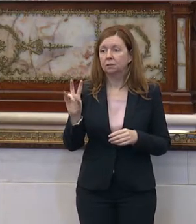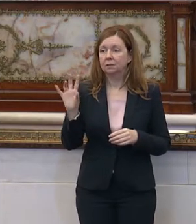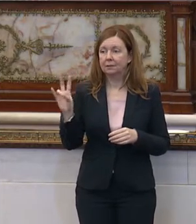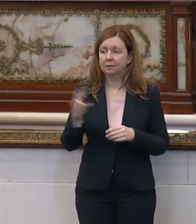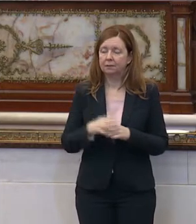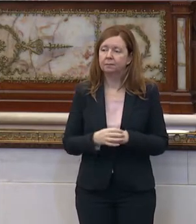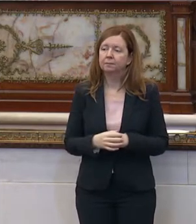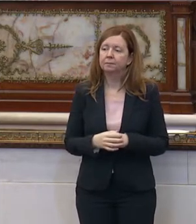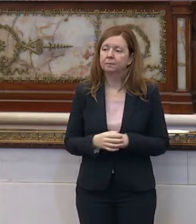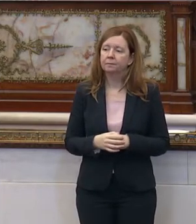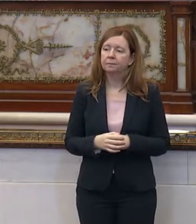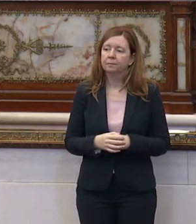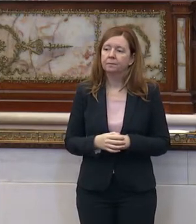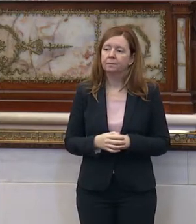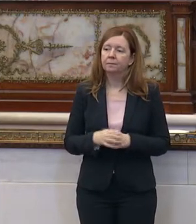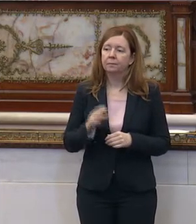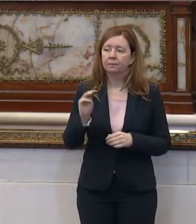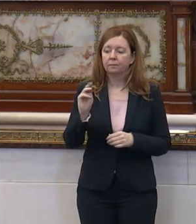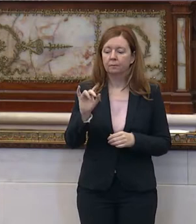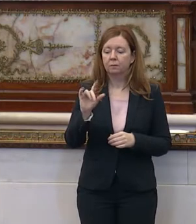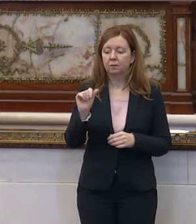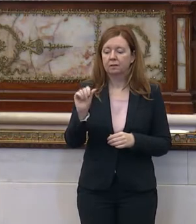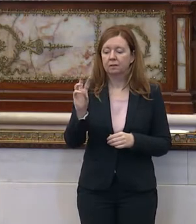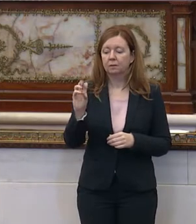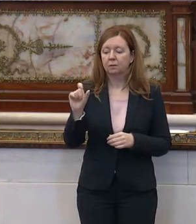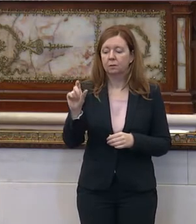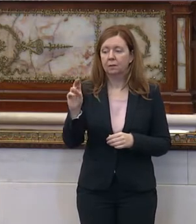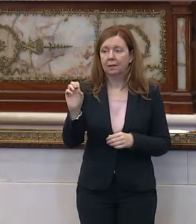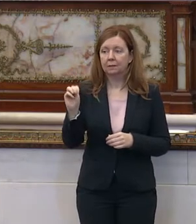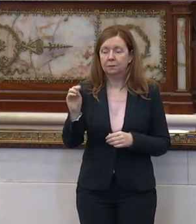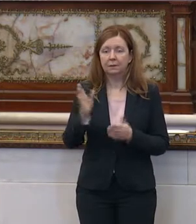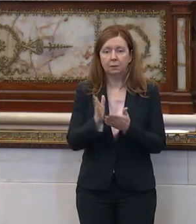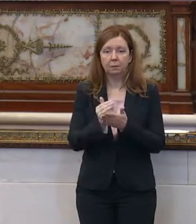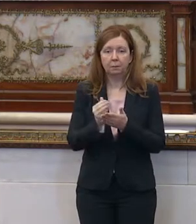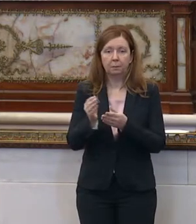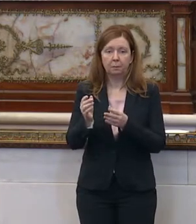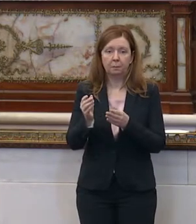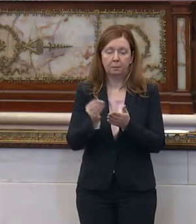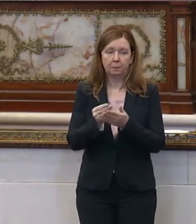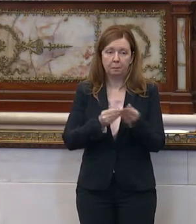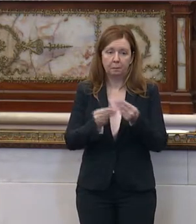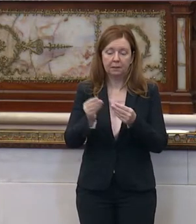210827. Marissa Waxman, Budget Director for the City of Philadelphia.